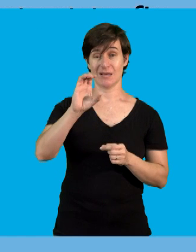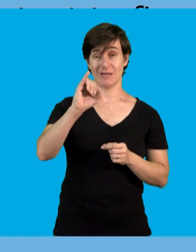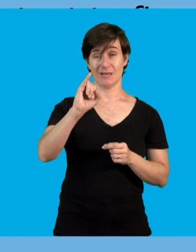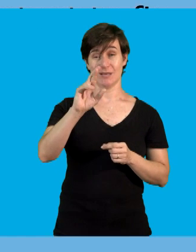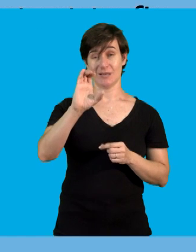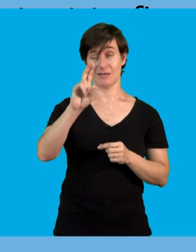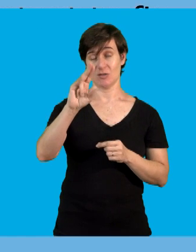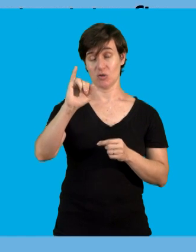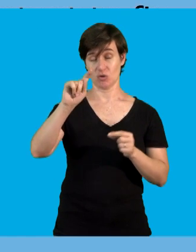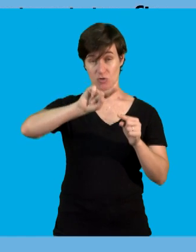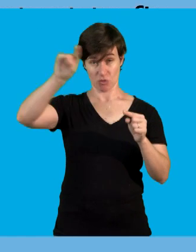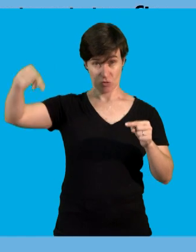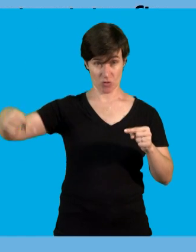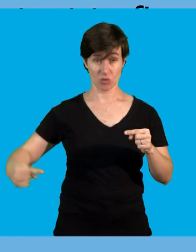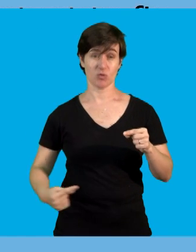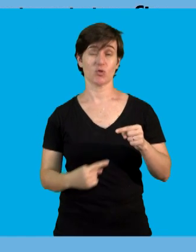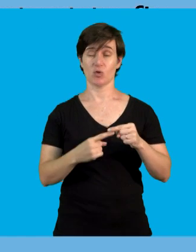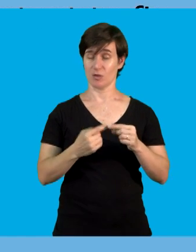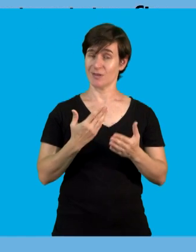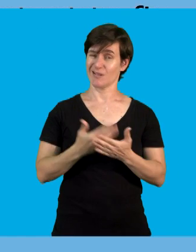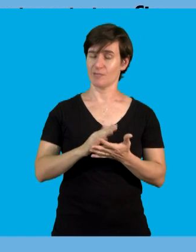the circuit